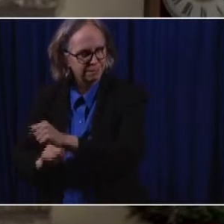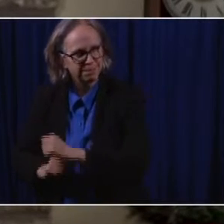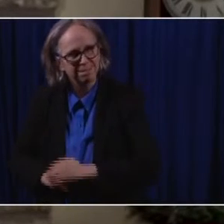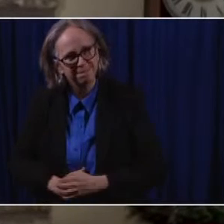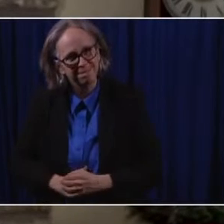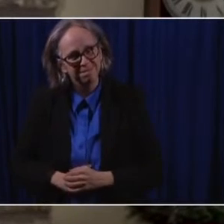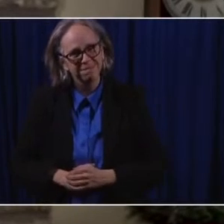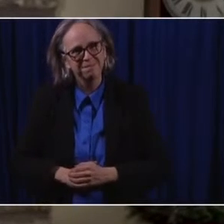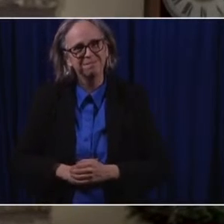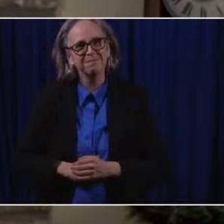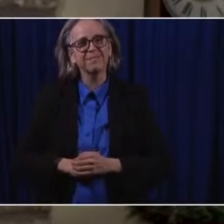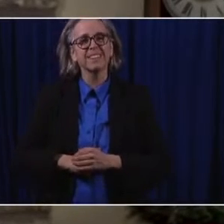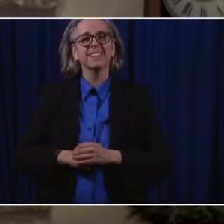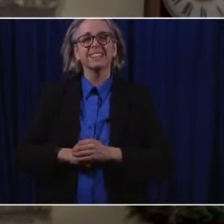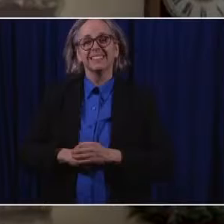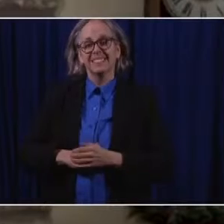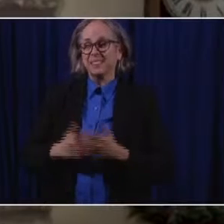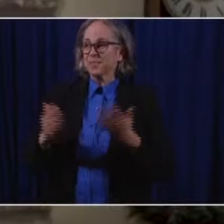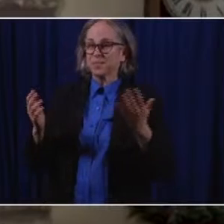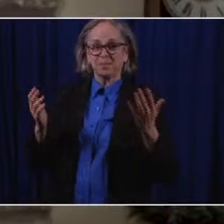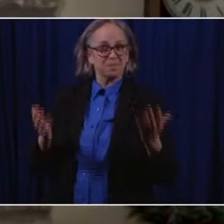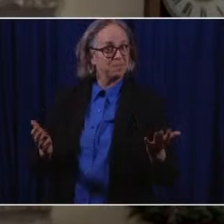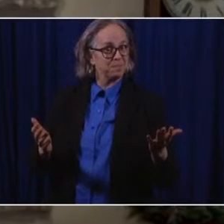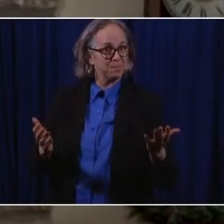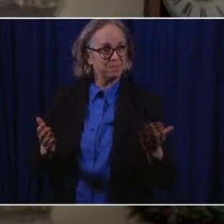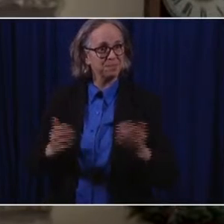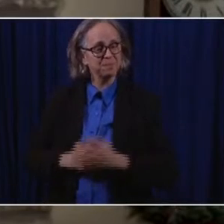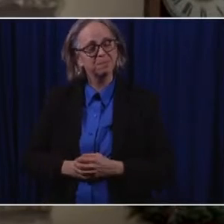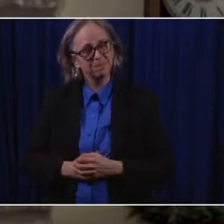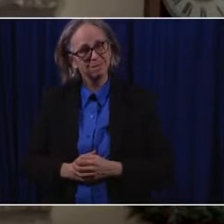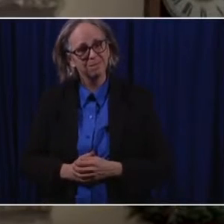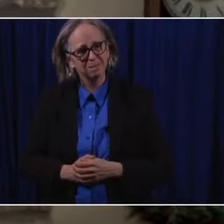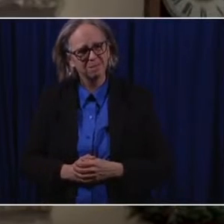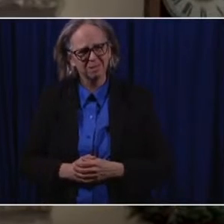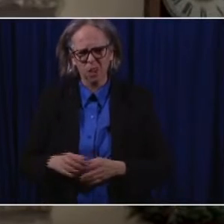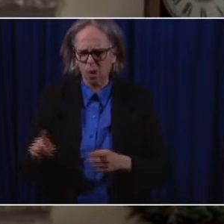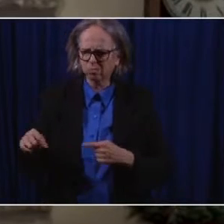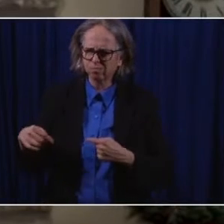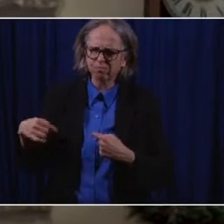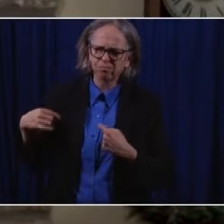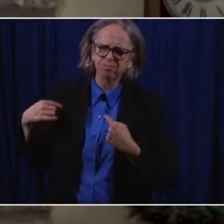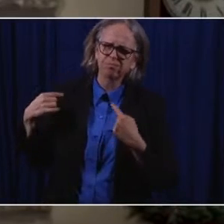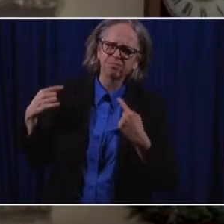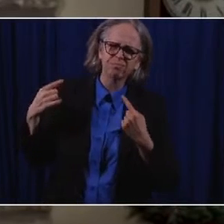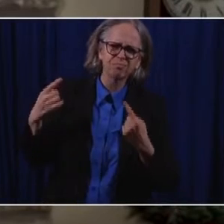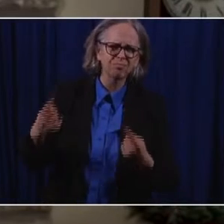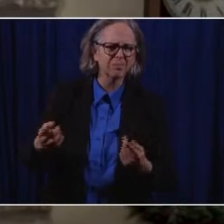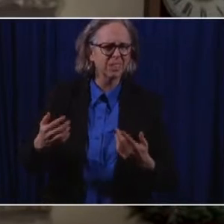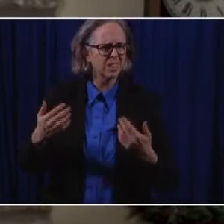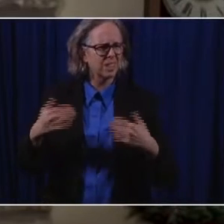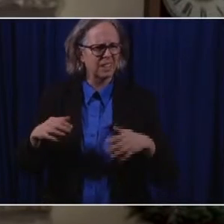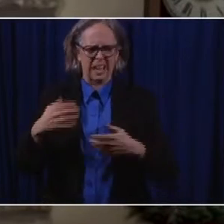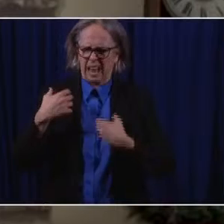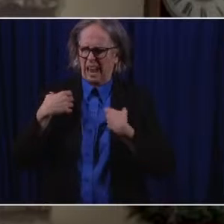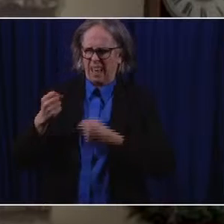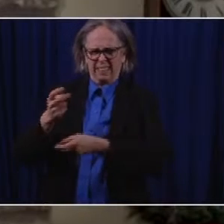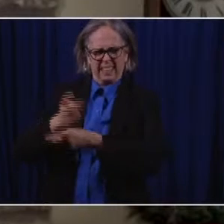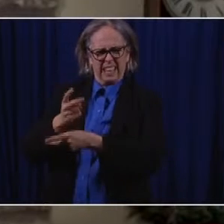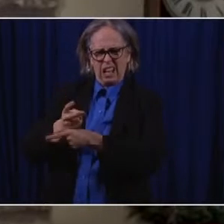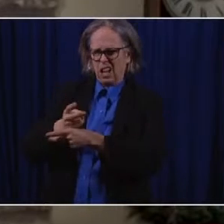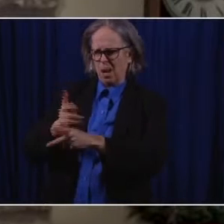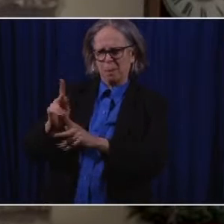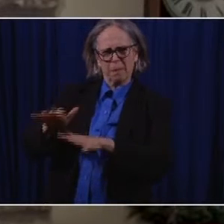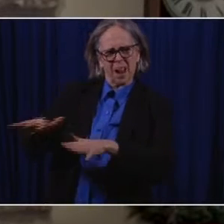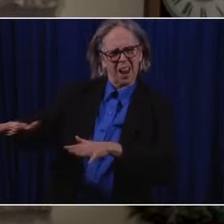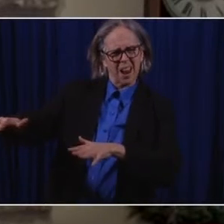heard on our press conferences directly from a lot of people in the healthcare community who have really tried to give us